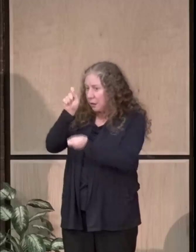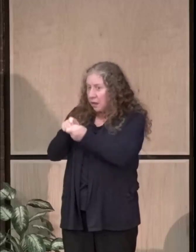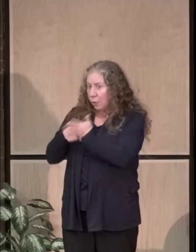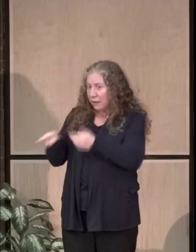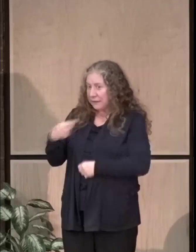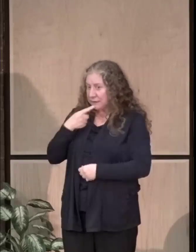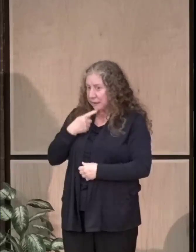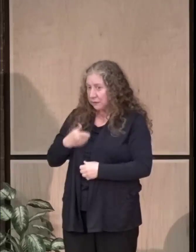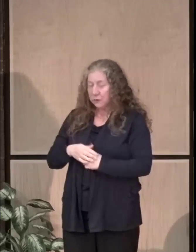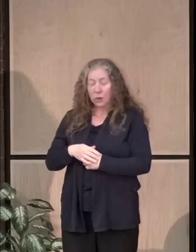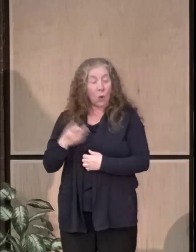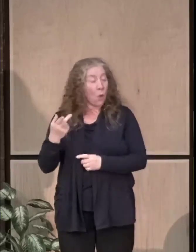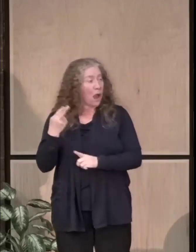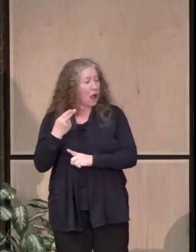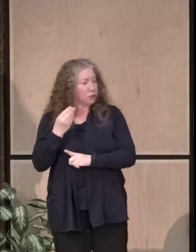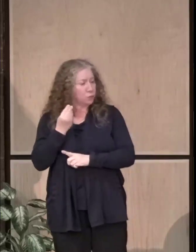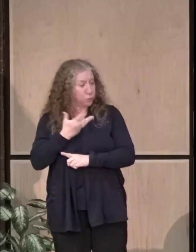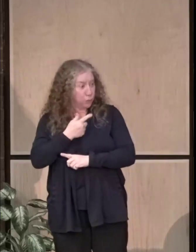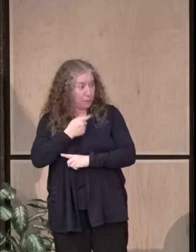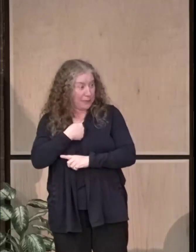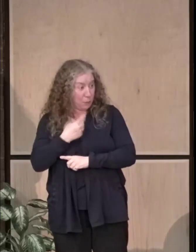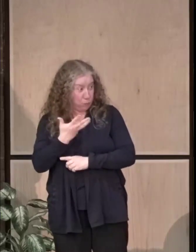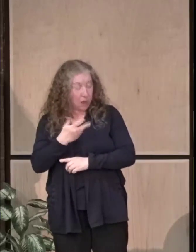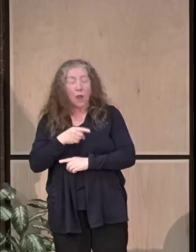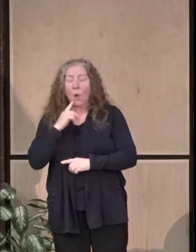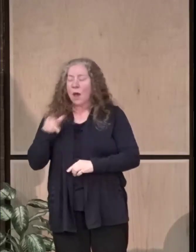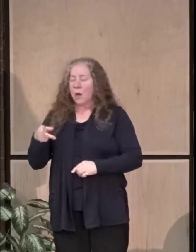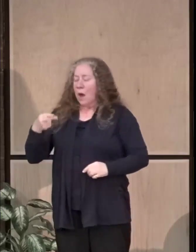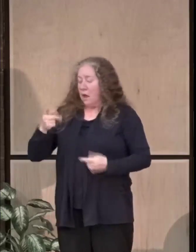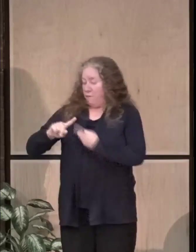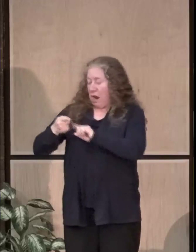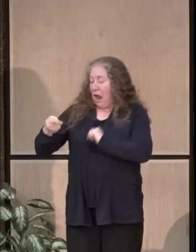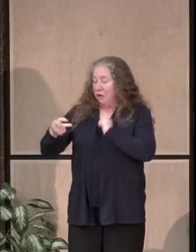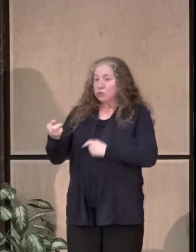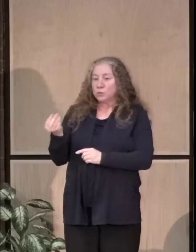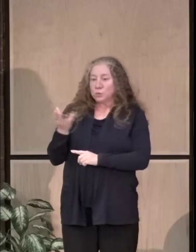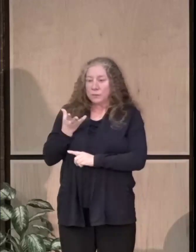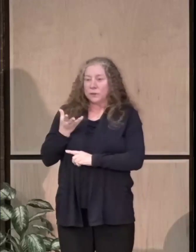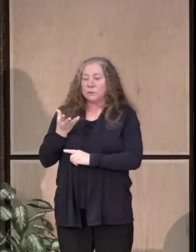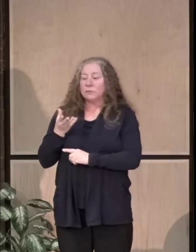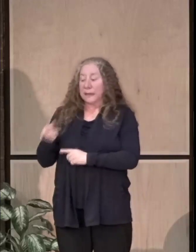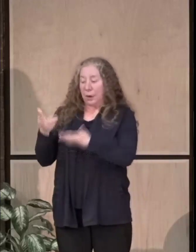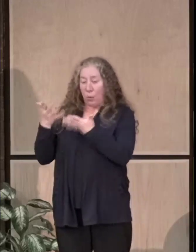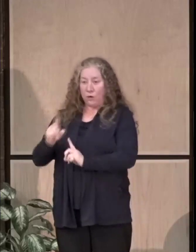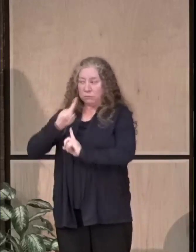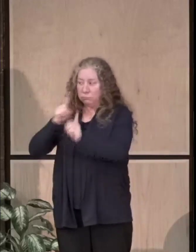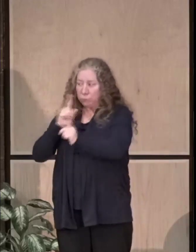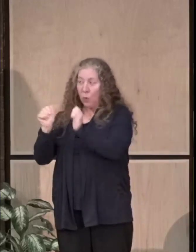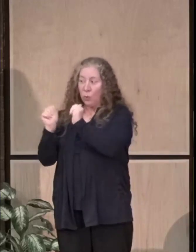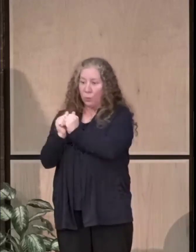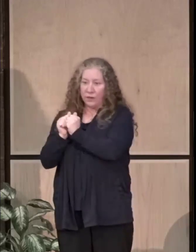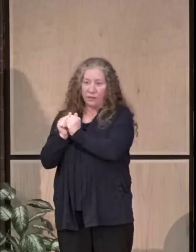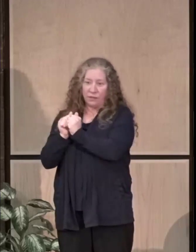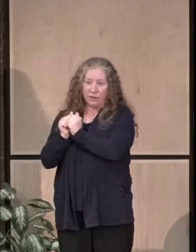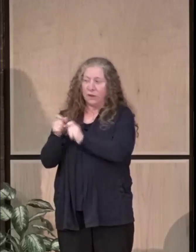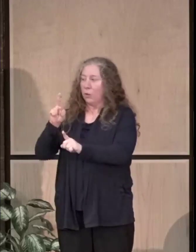What did Hodgson tell me? Yeah. He told me that, a conversation with Sergeant